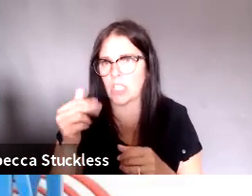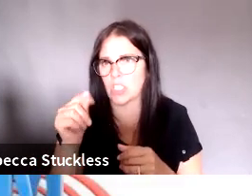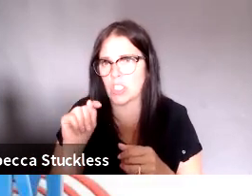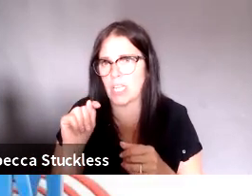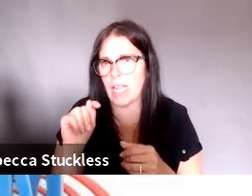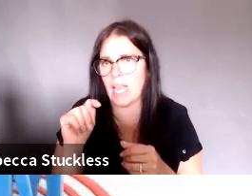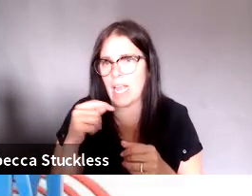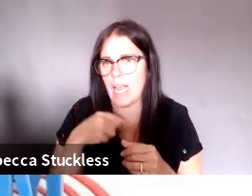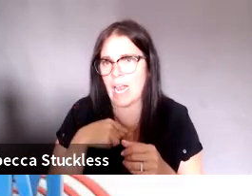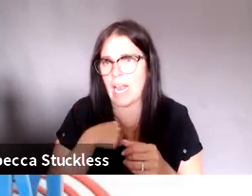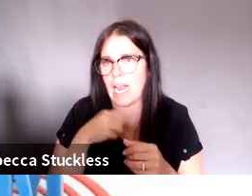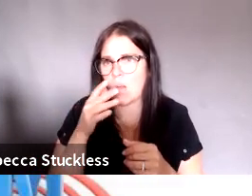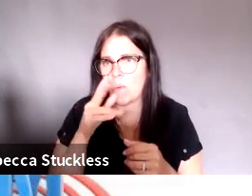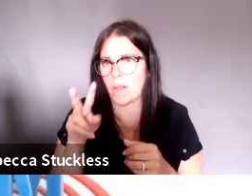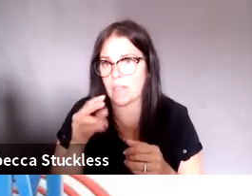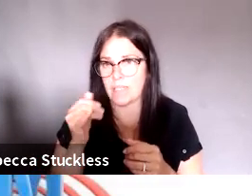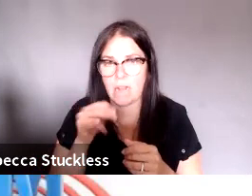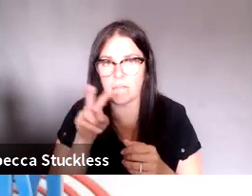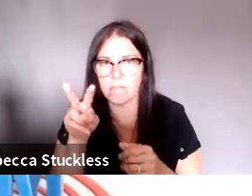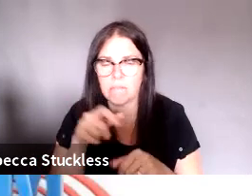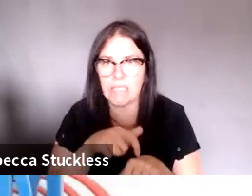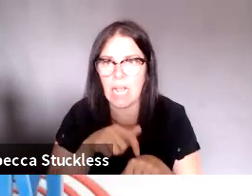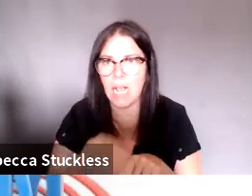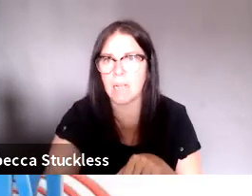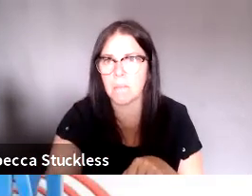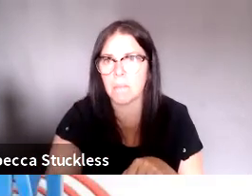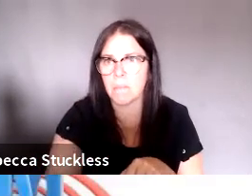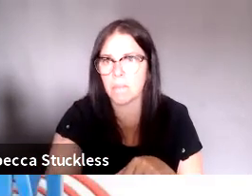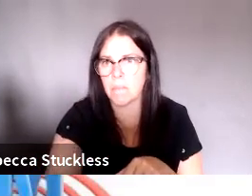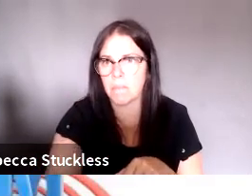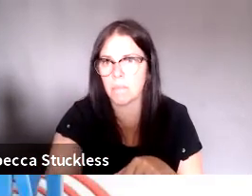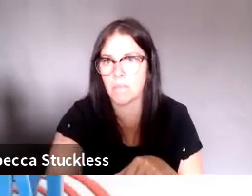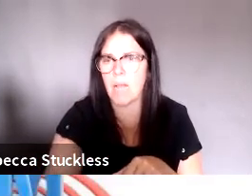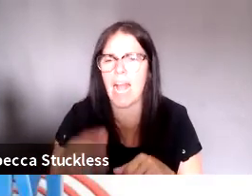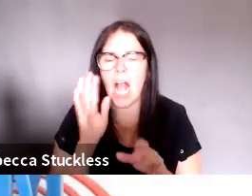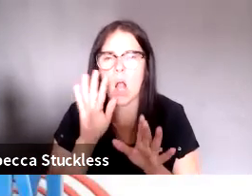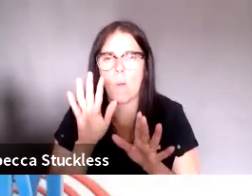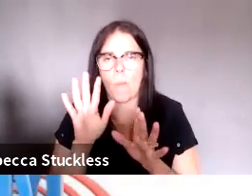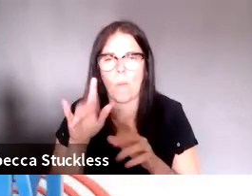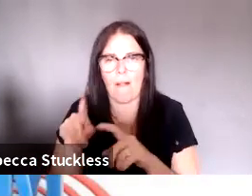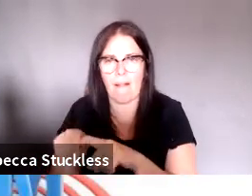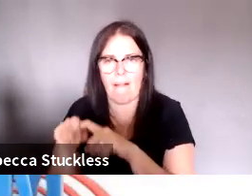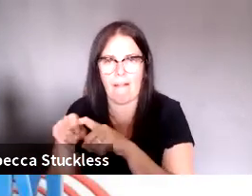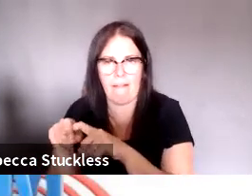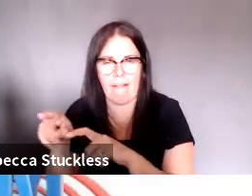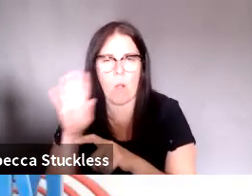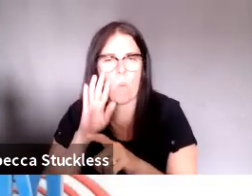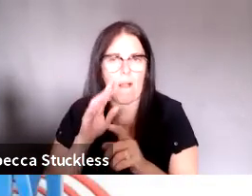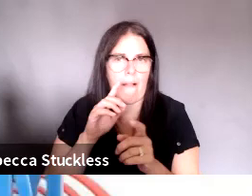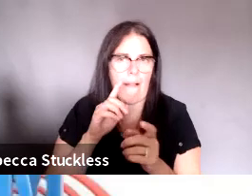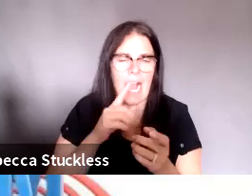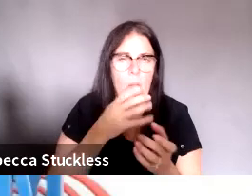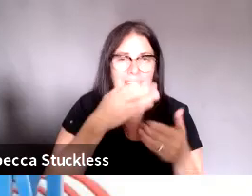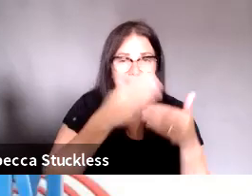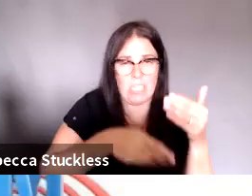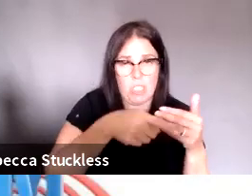and we're really getting close to time here. I'm going to leave the chat just for a second. I will come back to it. And in the interest of just finishing off the last